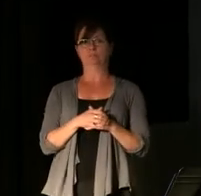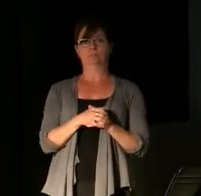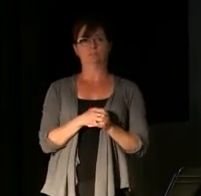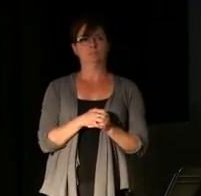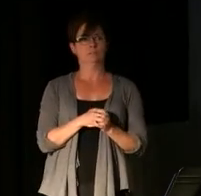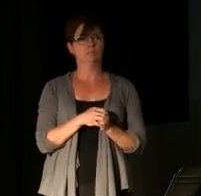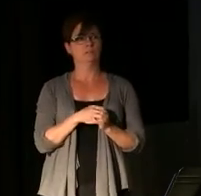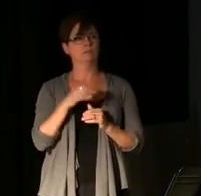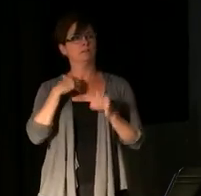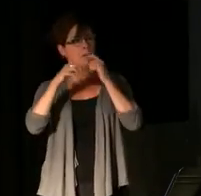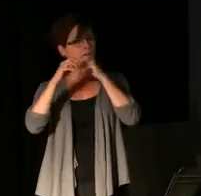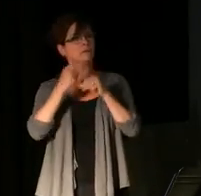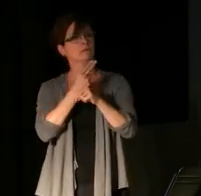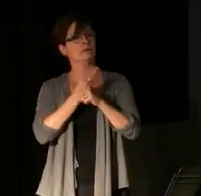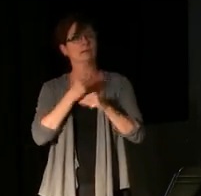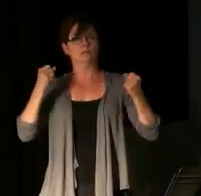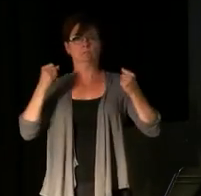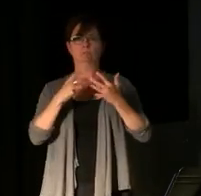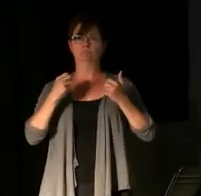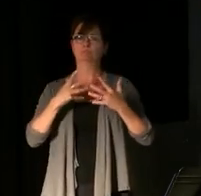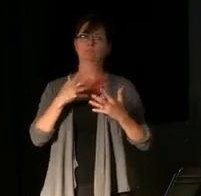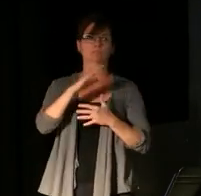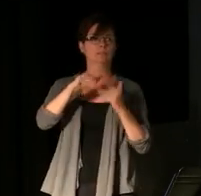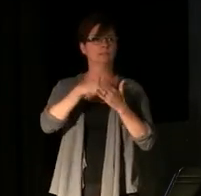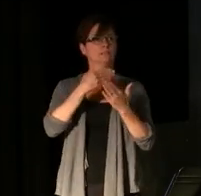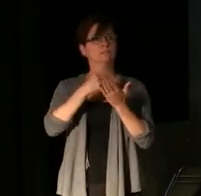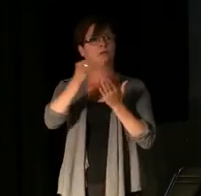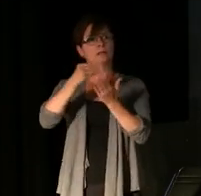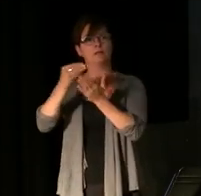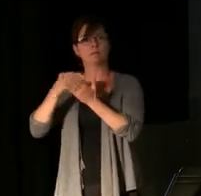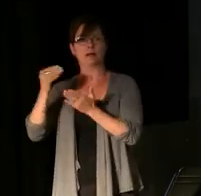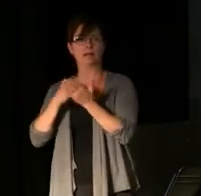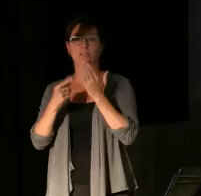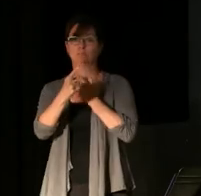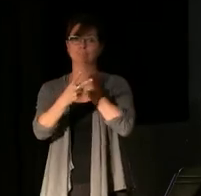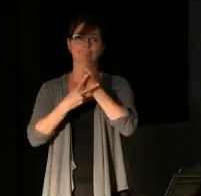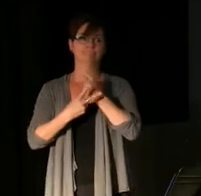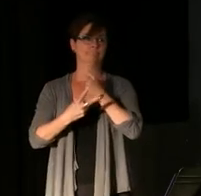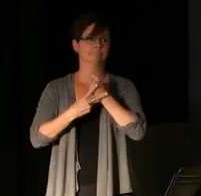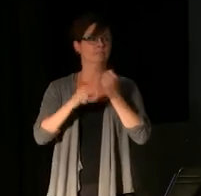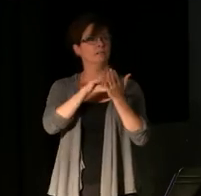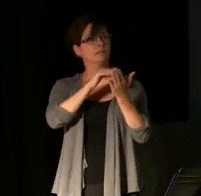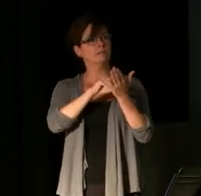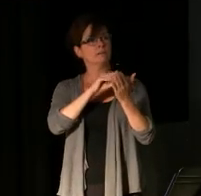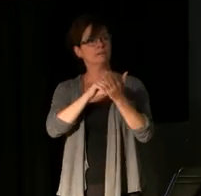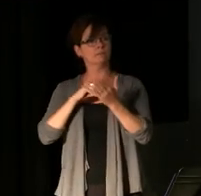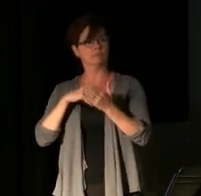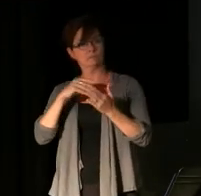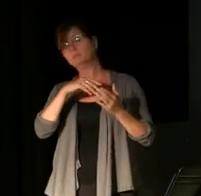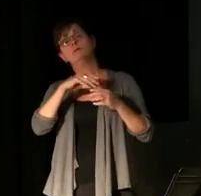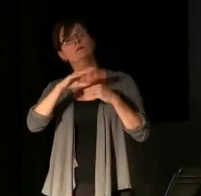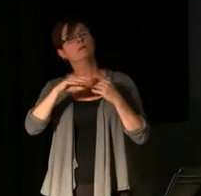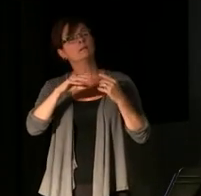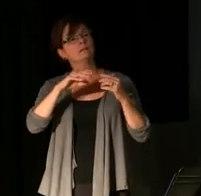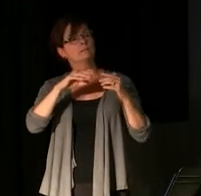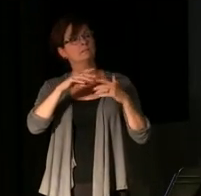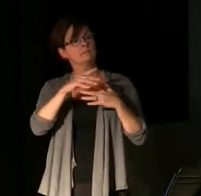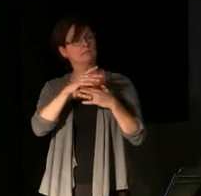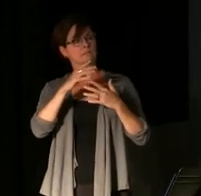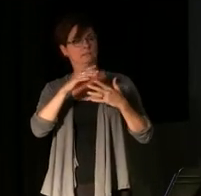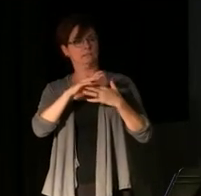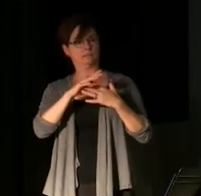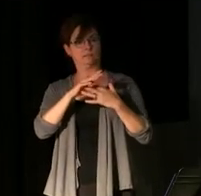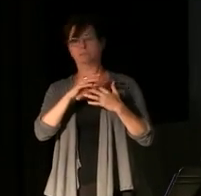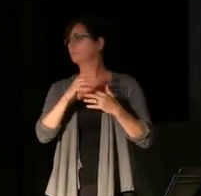You'll learn to use the microwave, how to spend the money safe. You'll learn to budget for a lot of food and behave